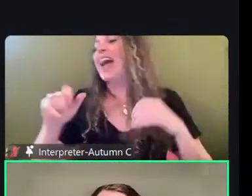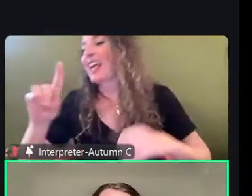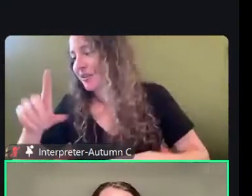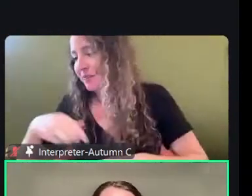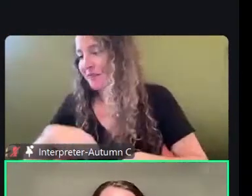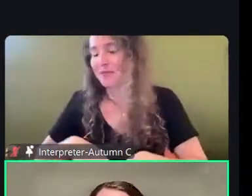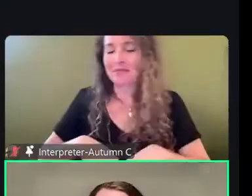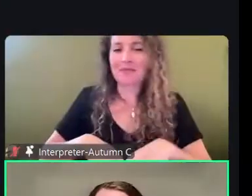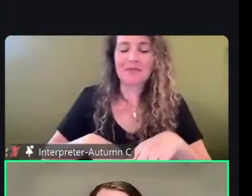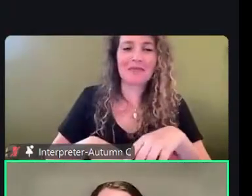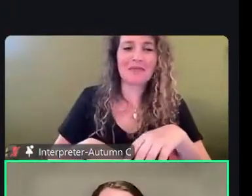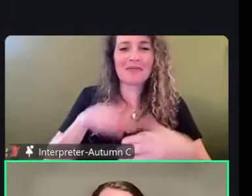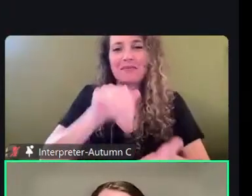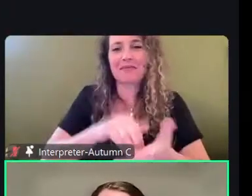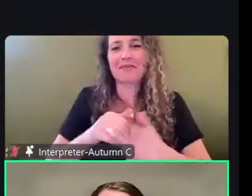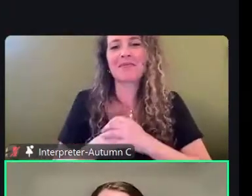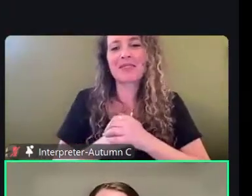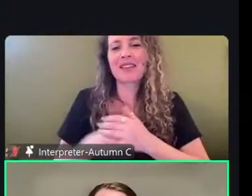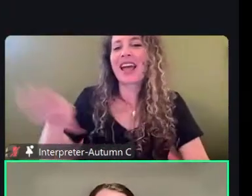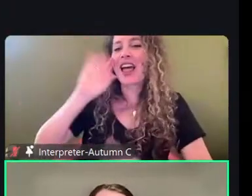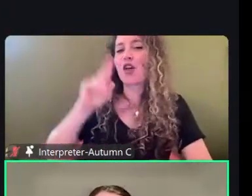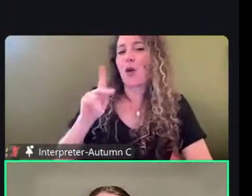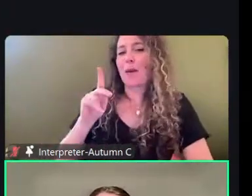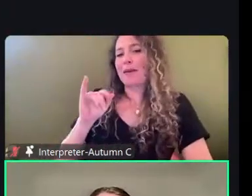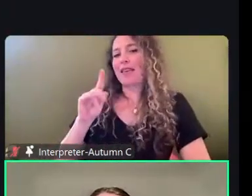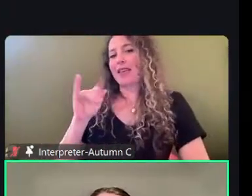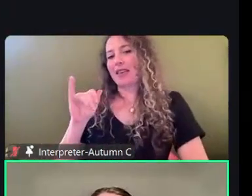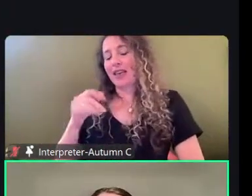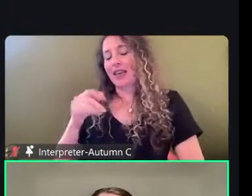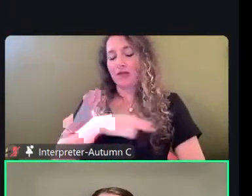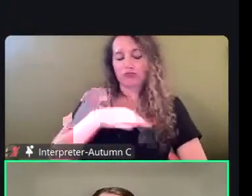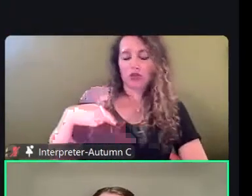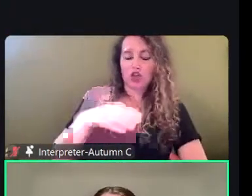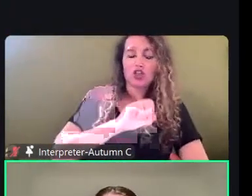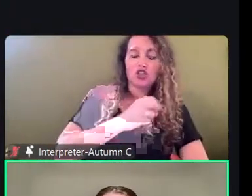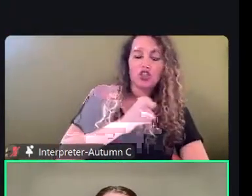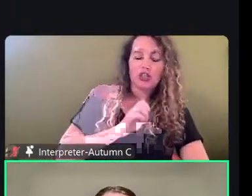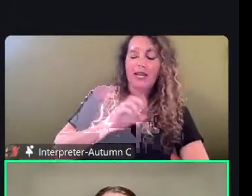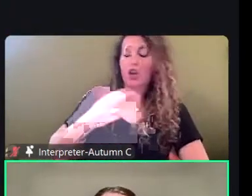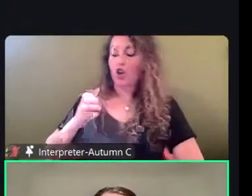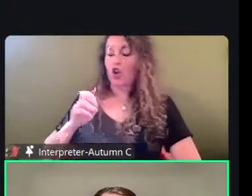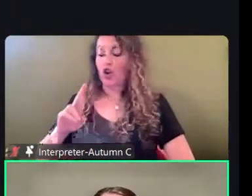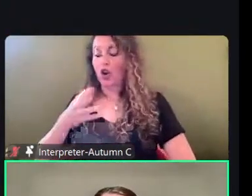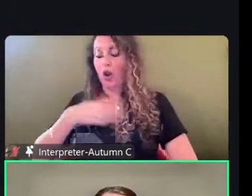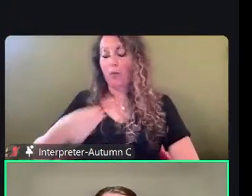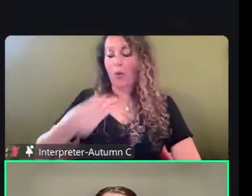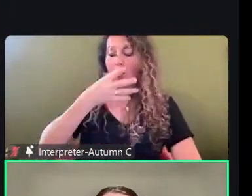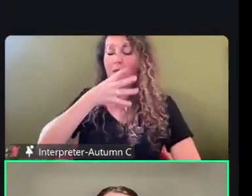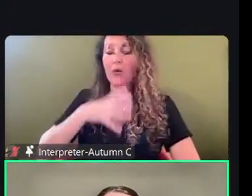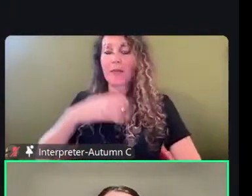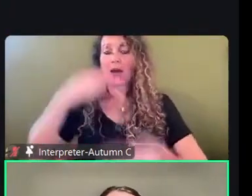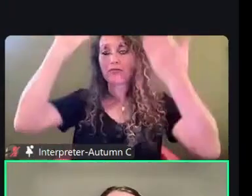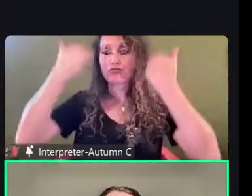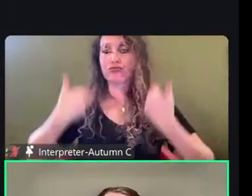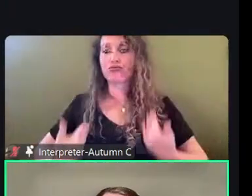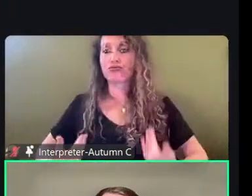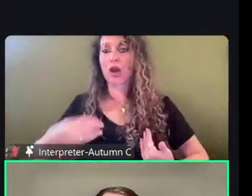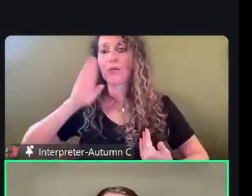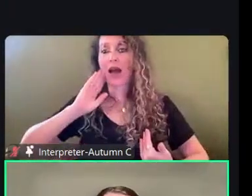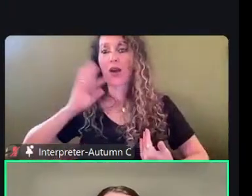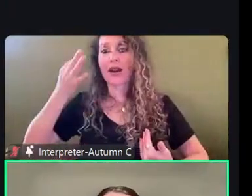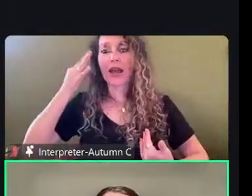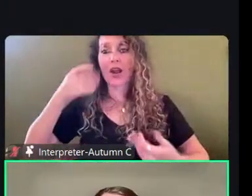Thank you so much. My name is Kiki Schmalfuss. I use she, her pronouns. I am a white woman with long brown hair. I'm